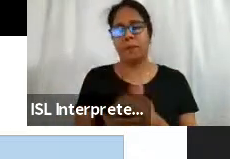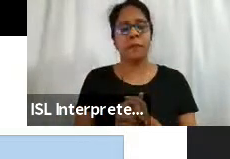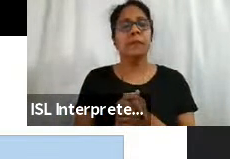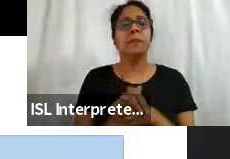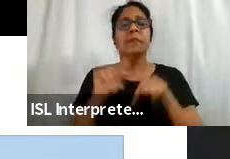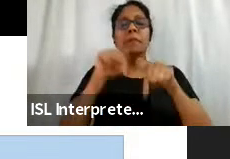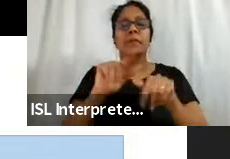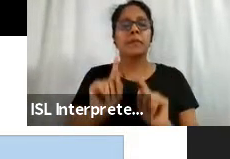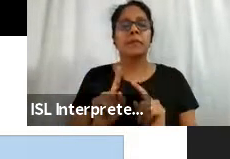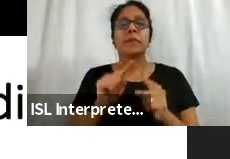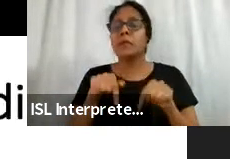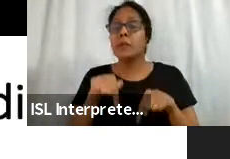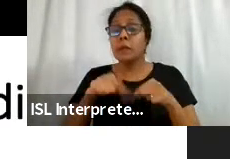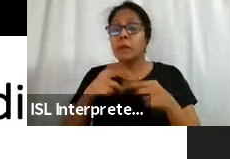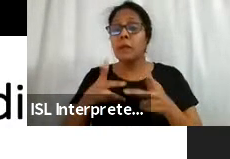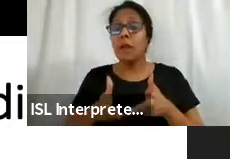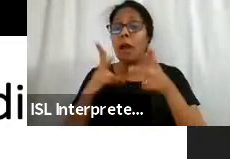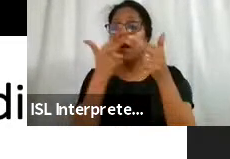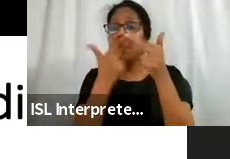two sections.